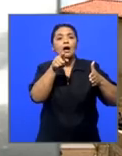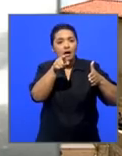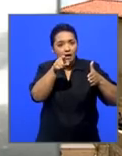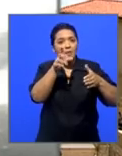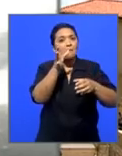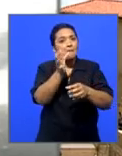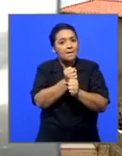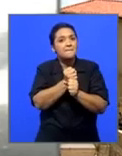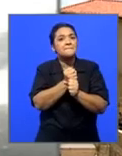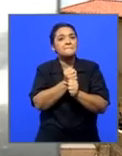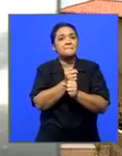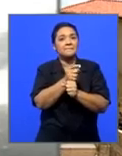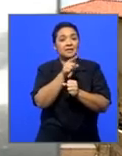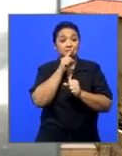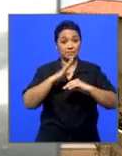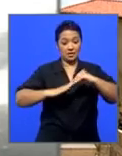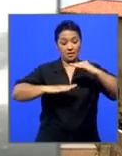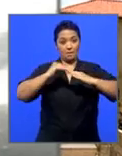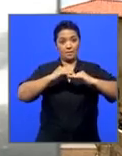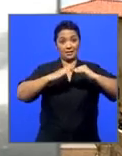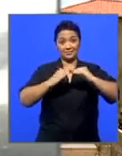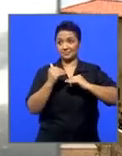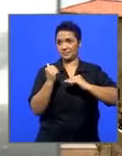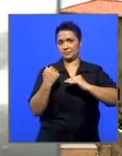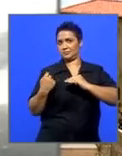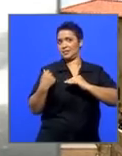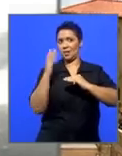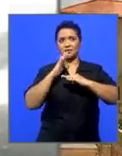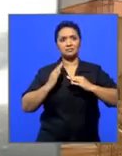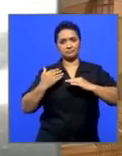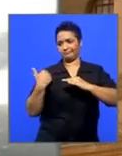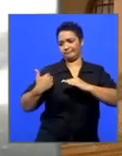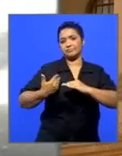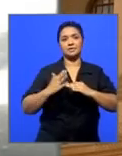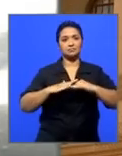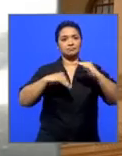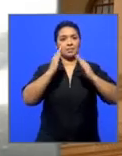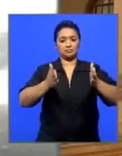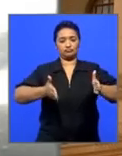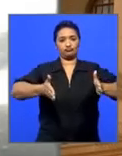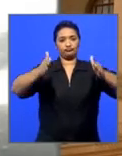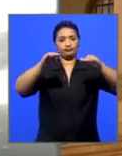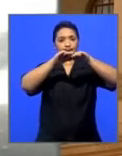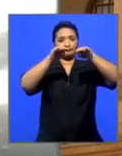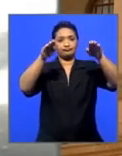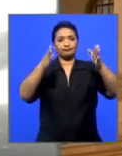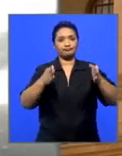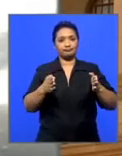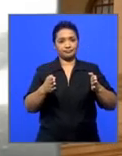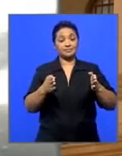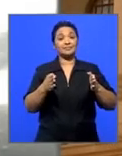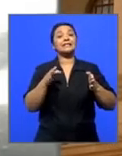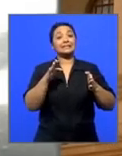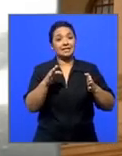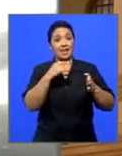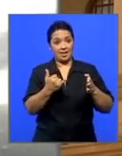that has been constructed overnight here at the Union Buildings in this amphitheatre that is going to be,